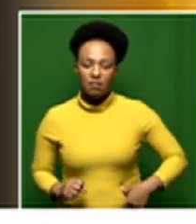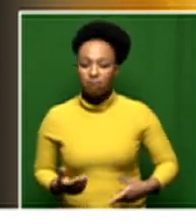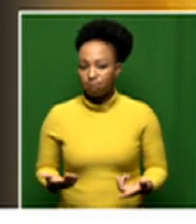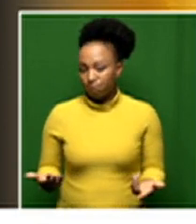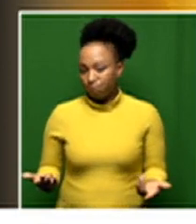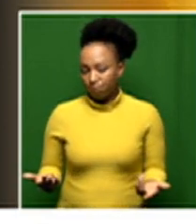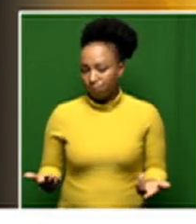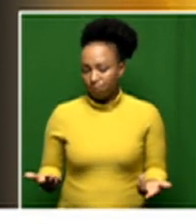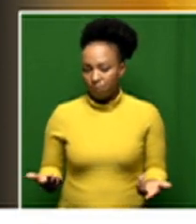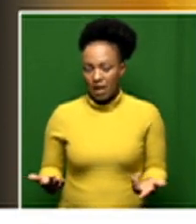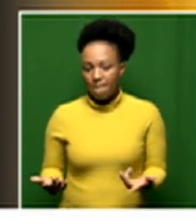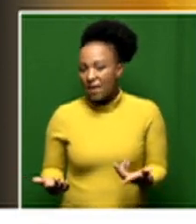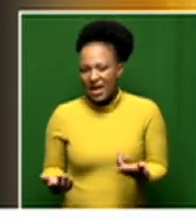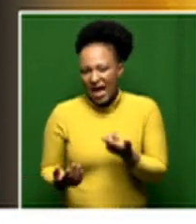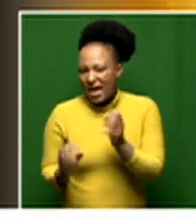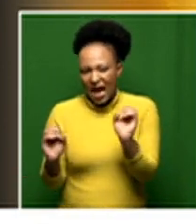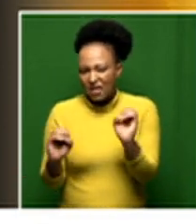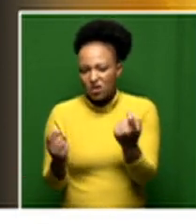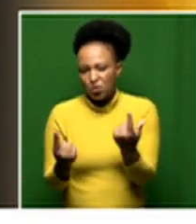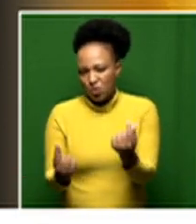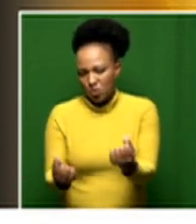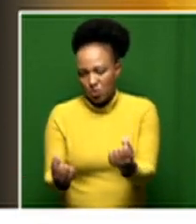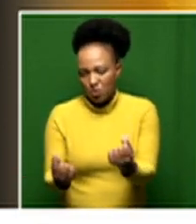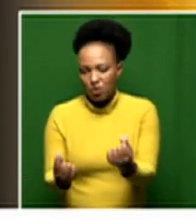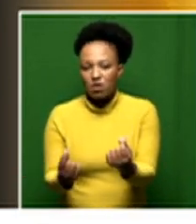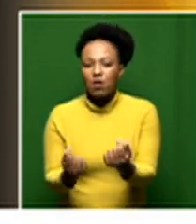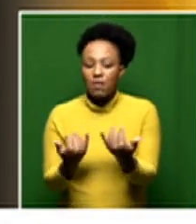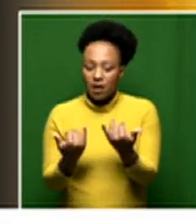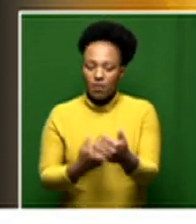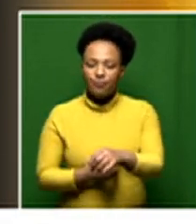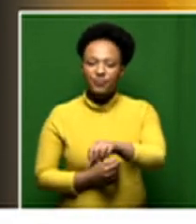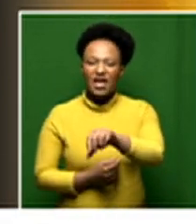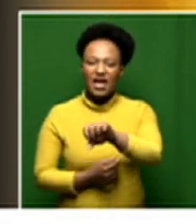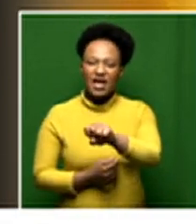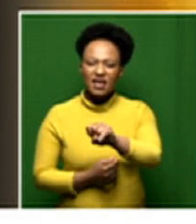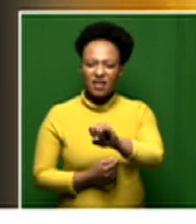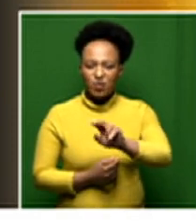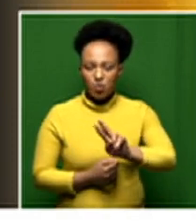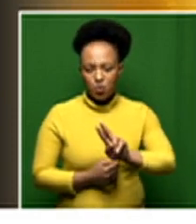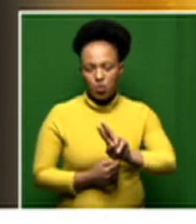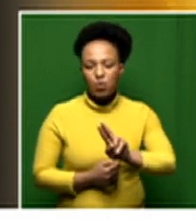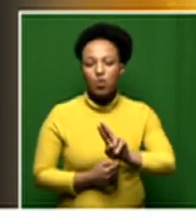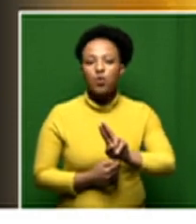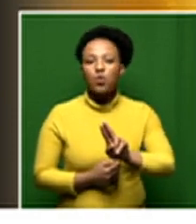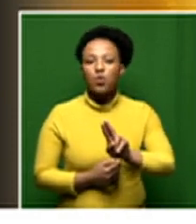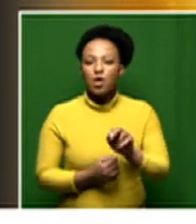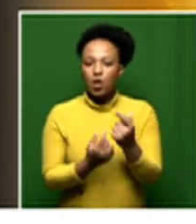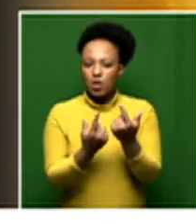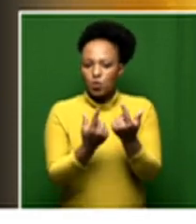it can mean that very little is done. But essentially what the SIU does, it brings a normal